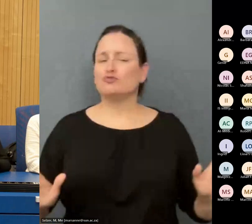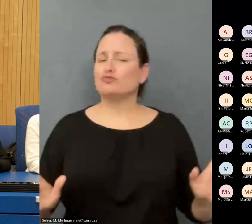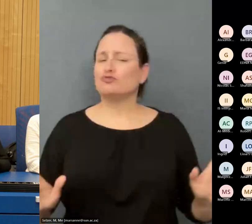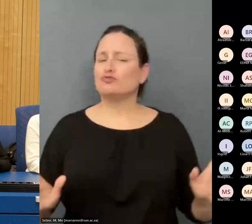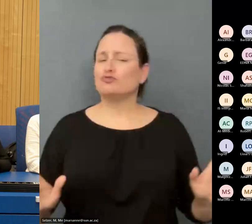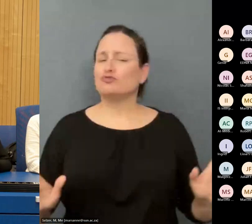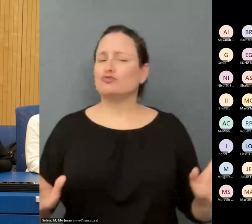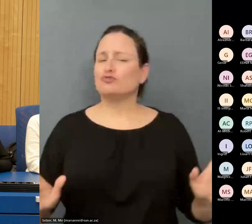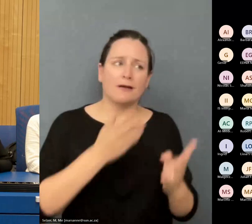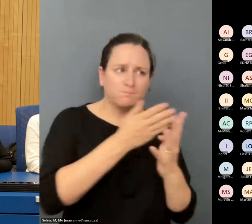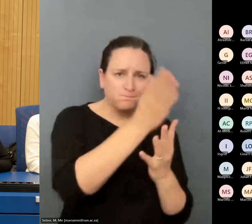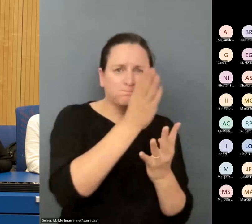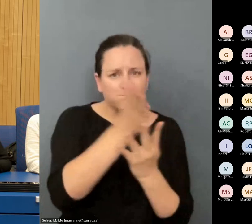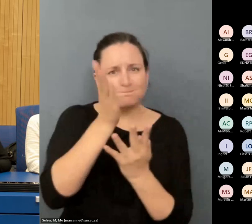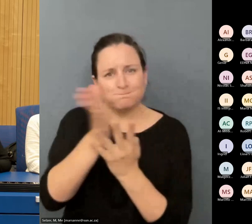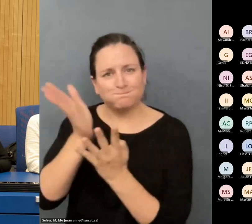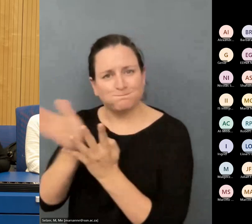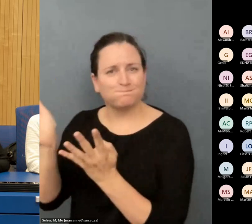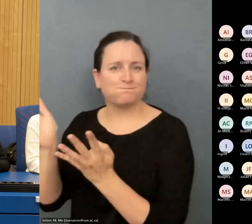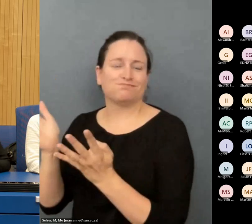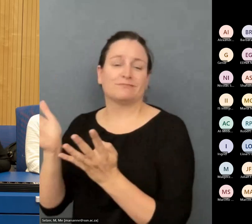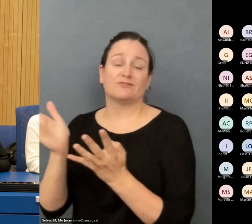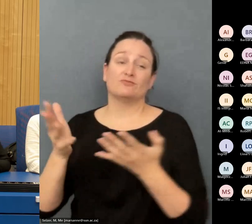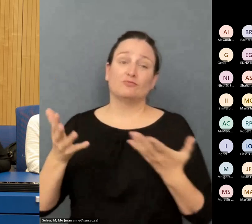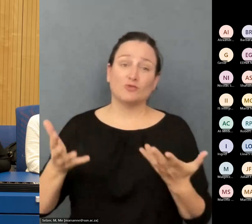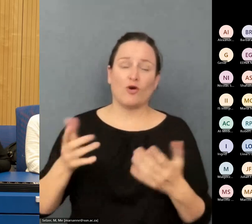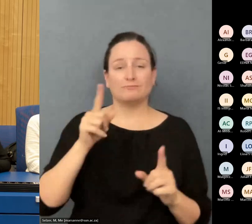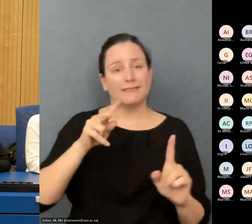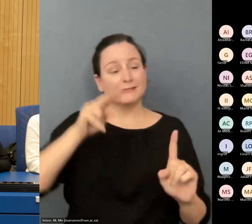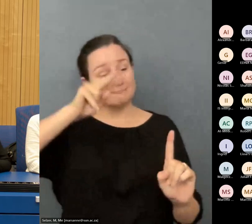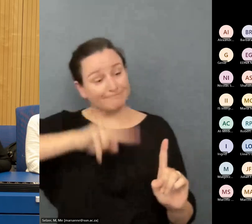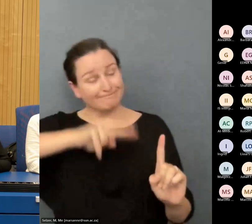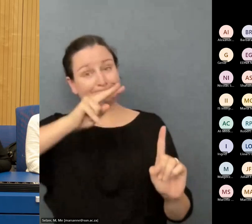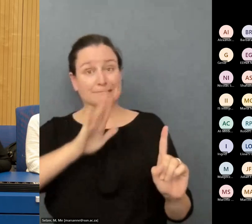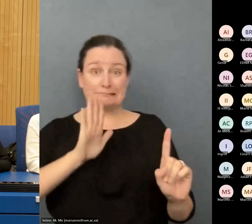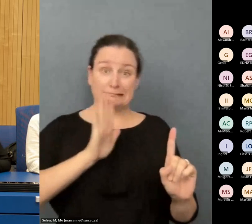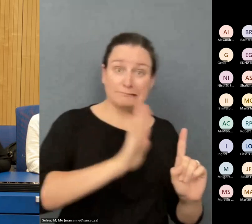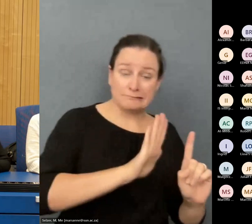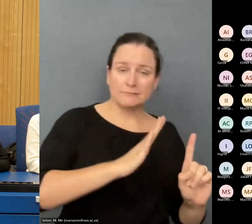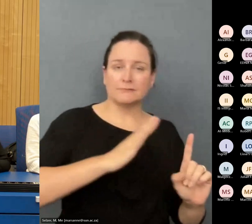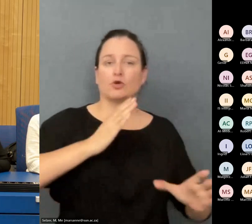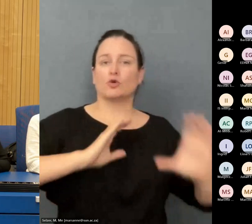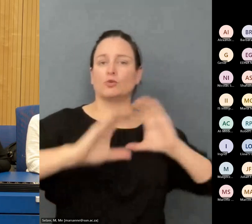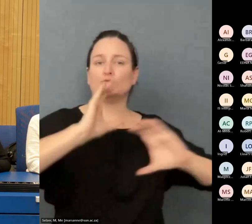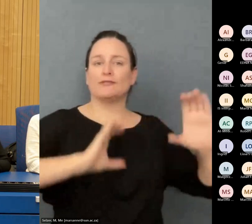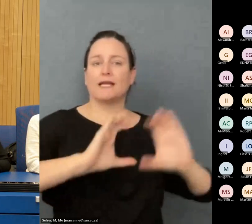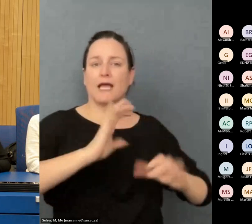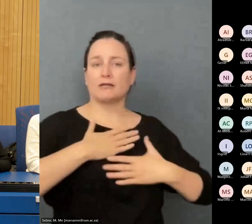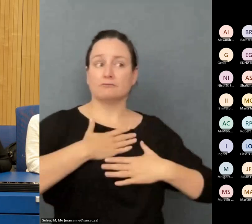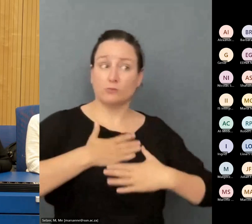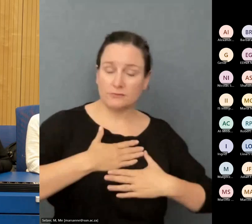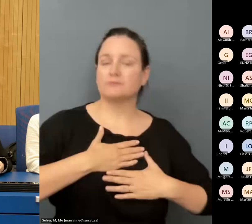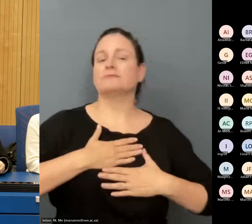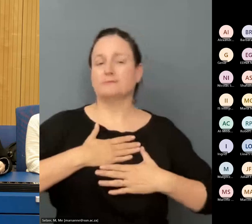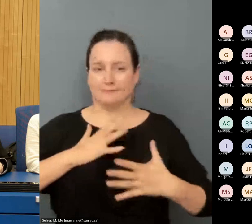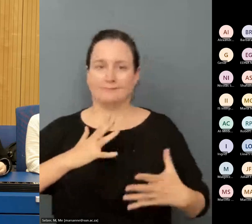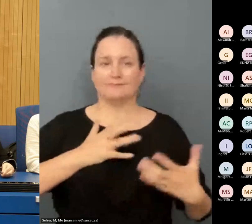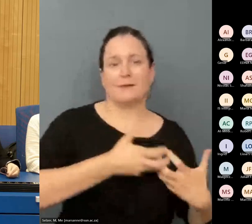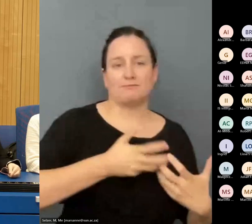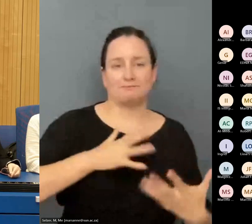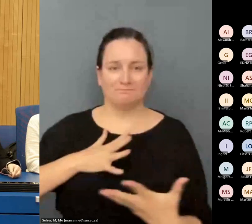thing is what the individual needs and what their needs are. And here we are today to discuss that